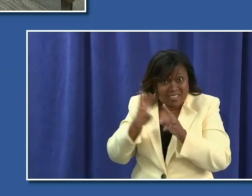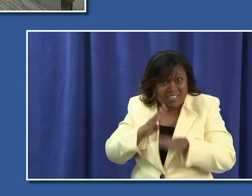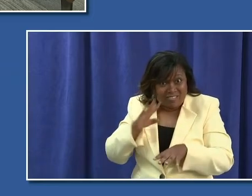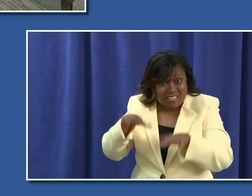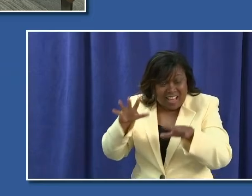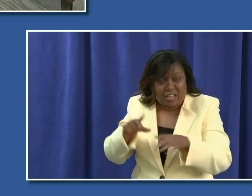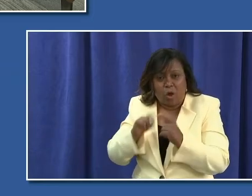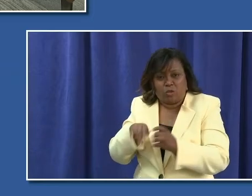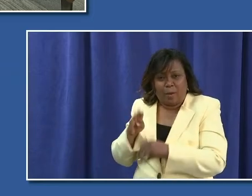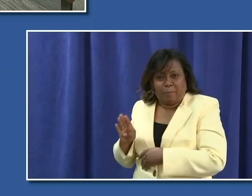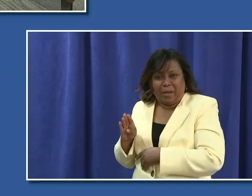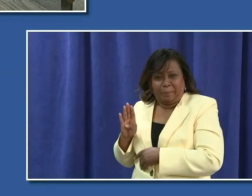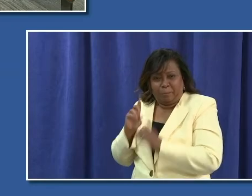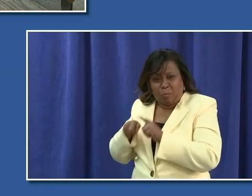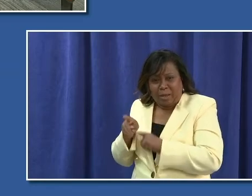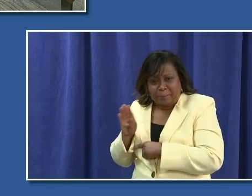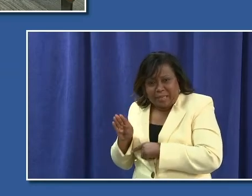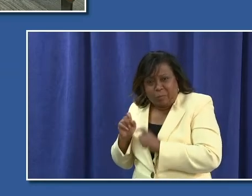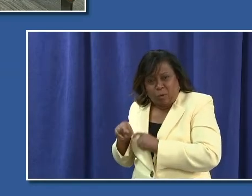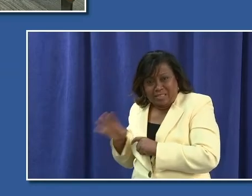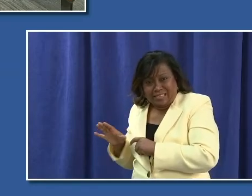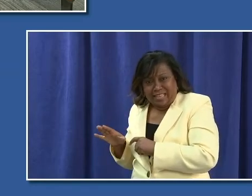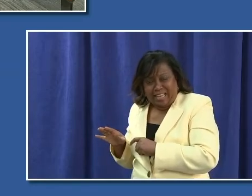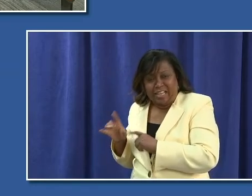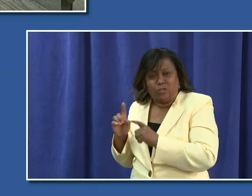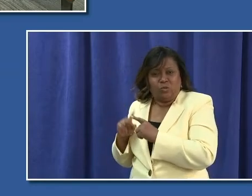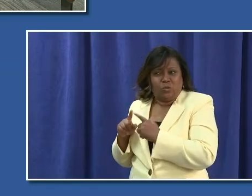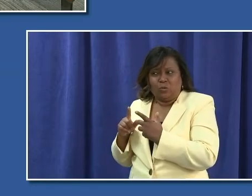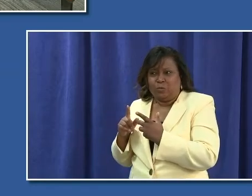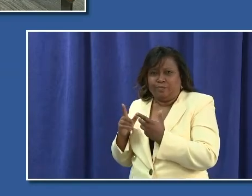should we do it at point B and point C to be able to